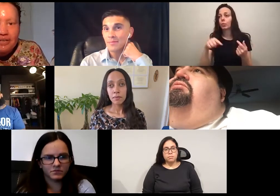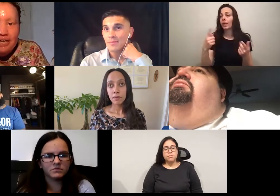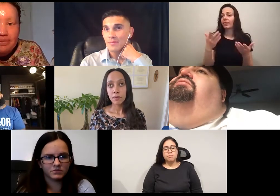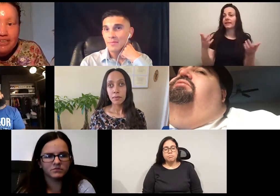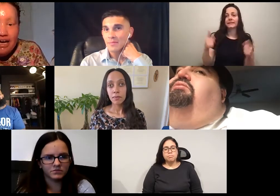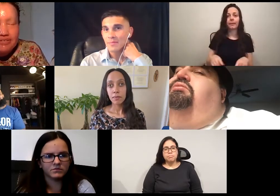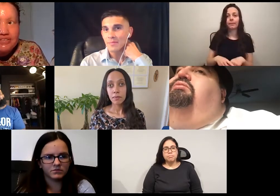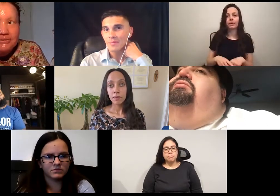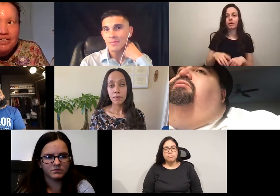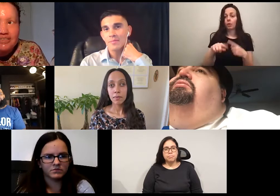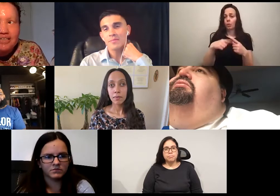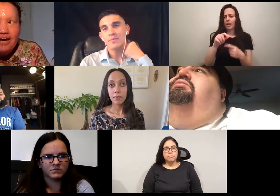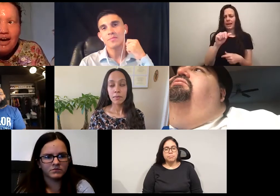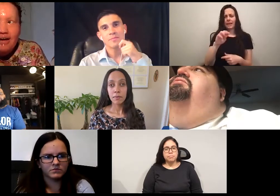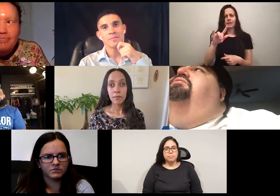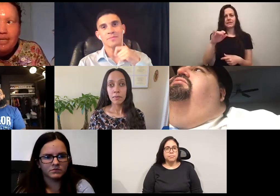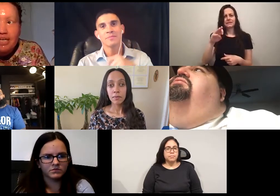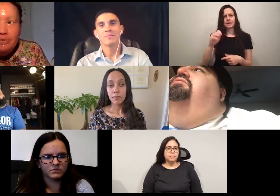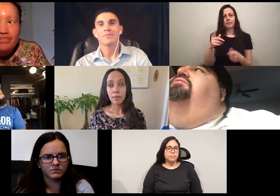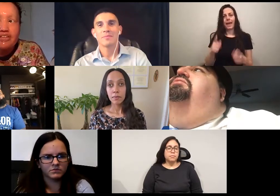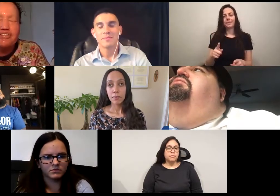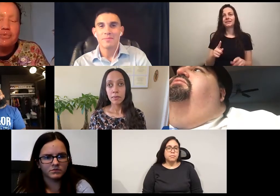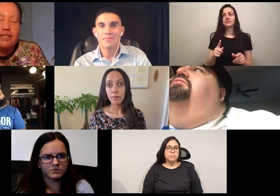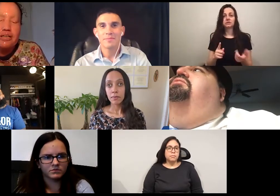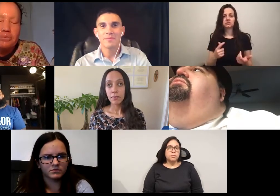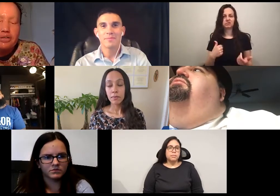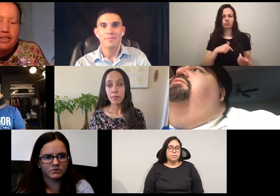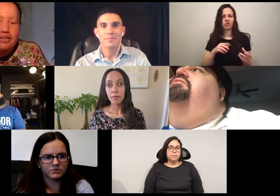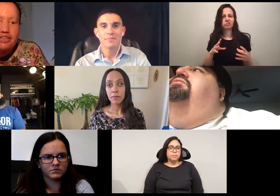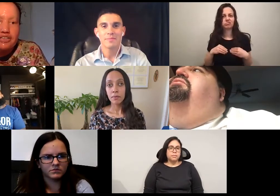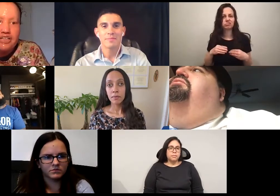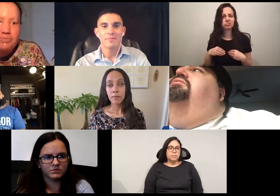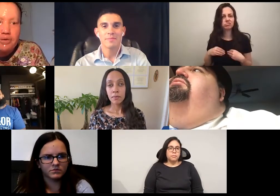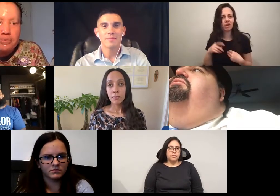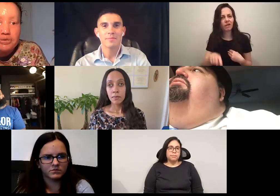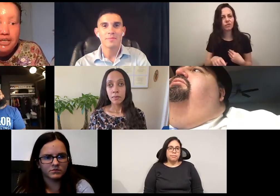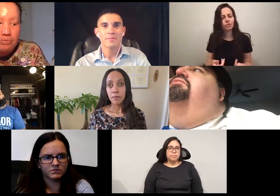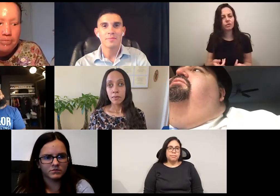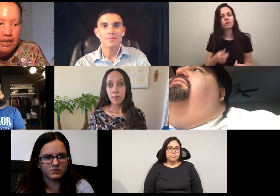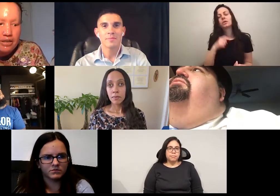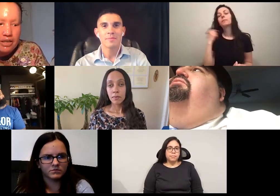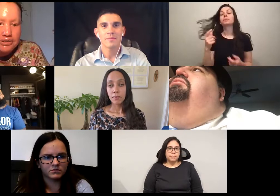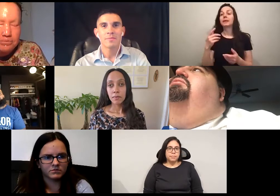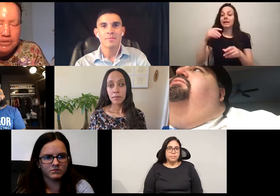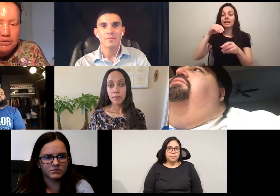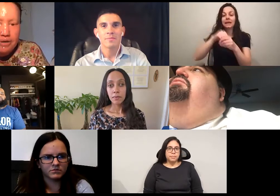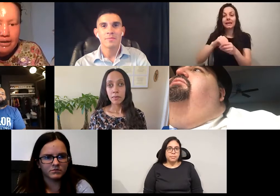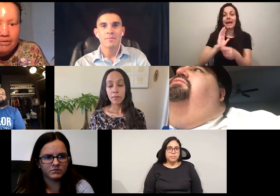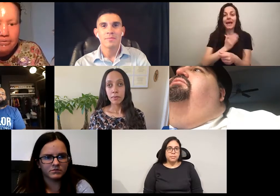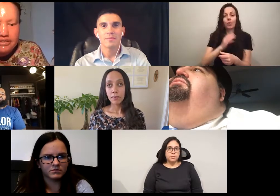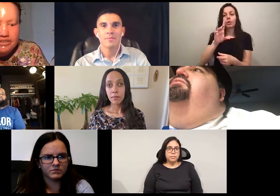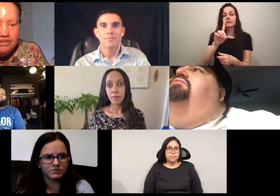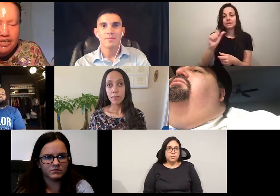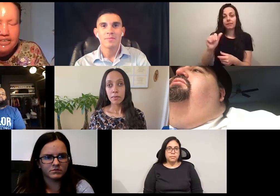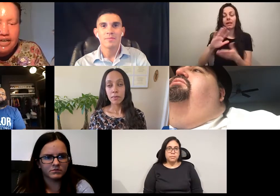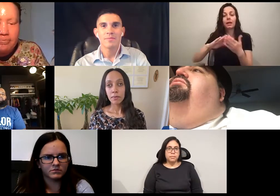like when ableism happens to us. Even within the disability community, there's disabled people who tell me that I shouldn't be so angry